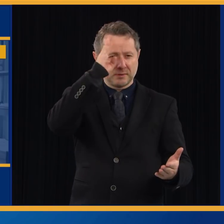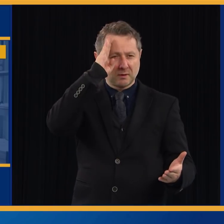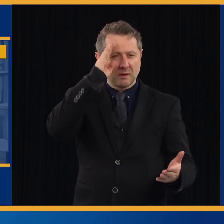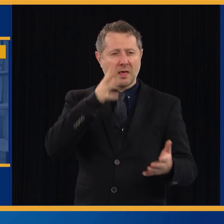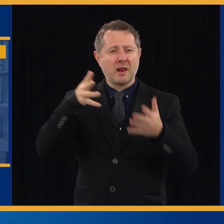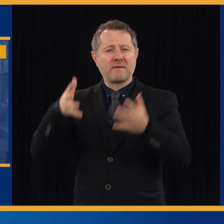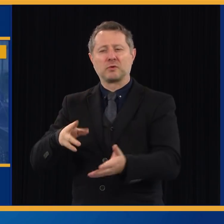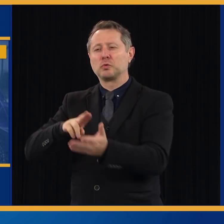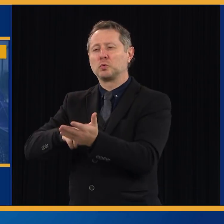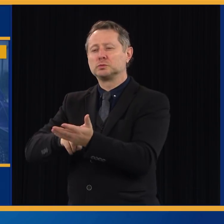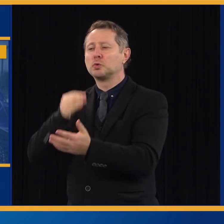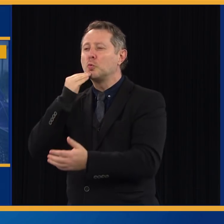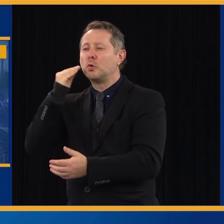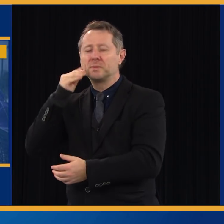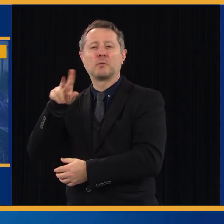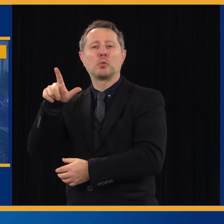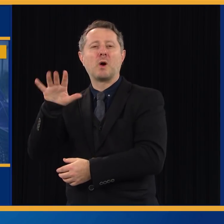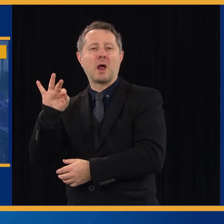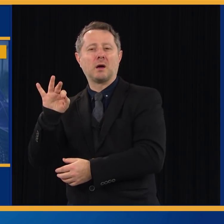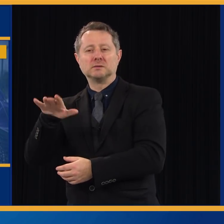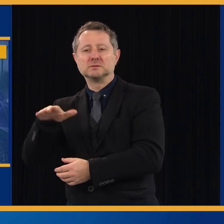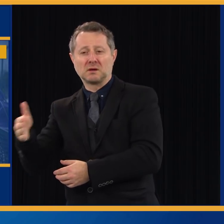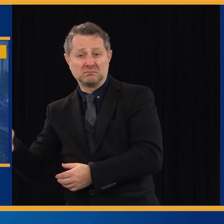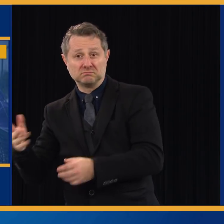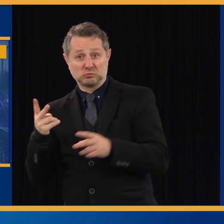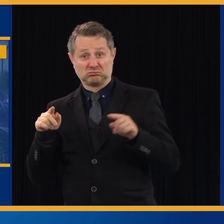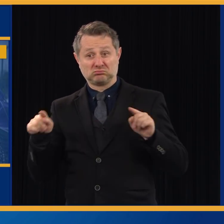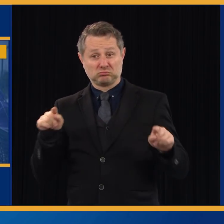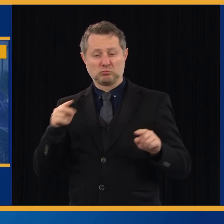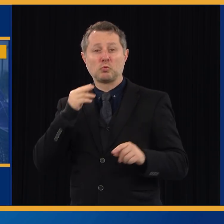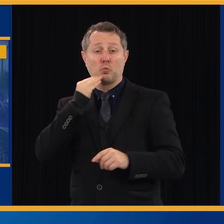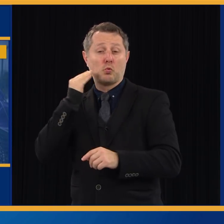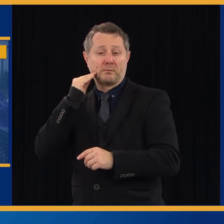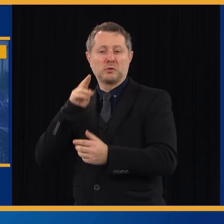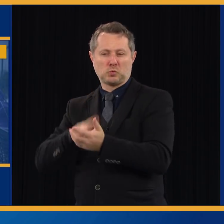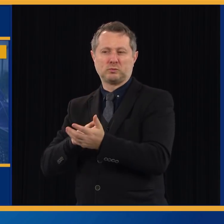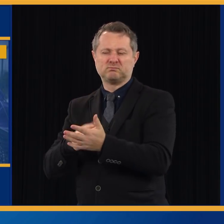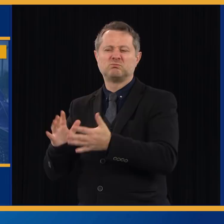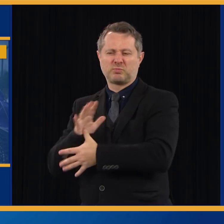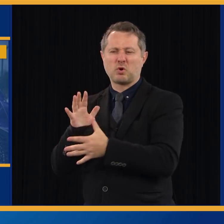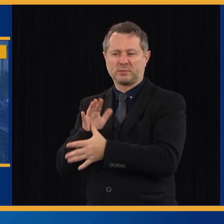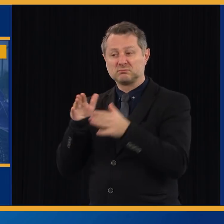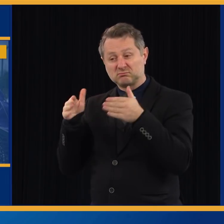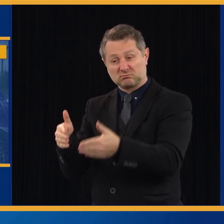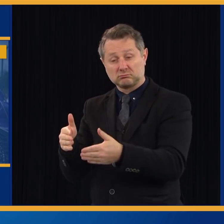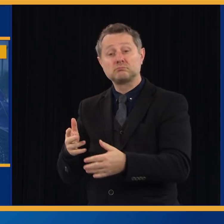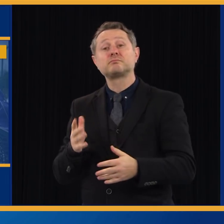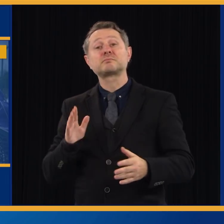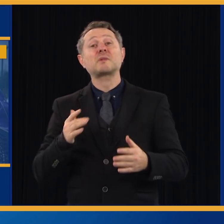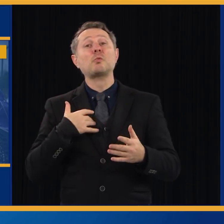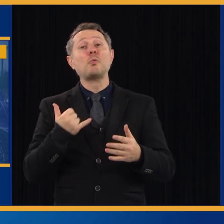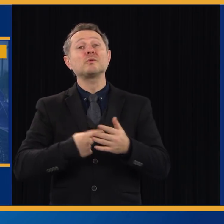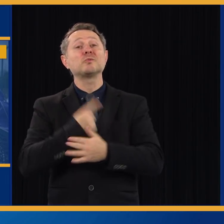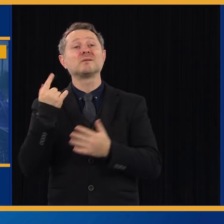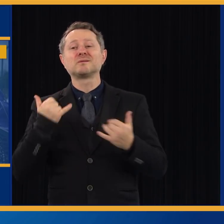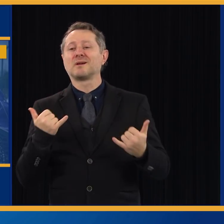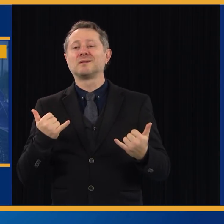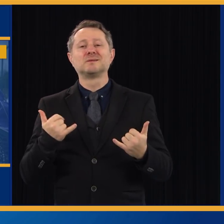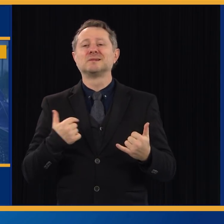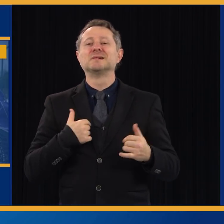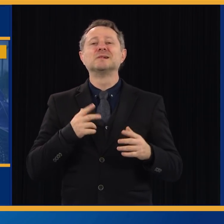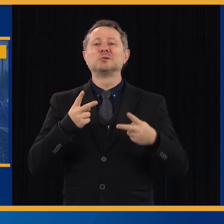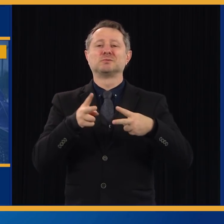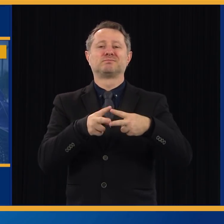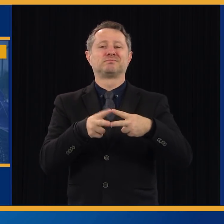and priority for all of us going through that. Where are we today? We're operating with 2 rules. First rule is do no